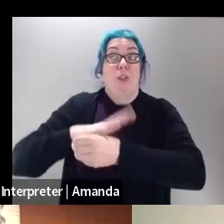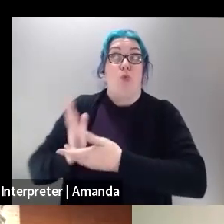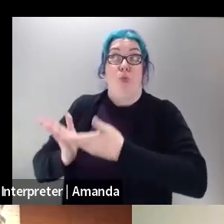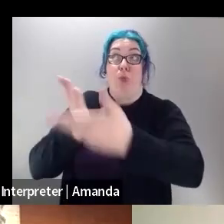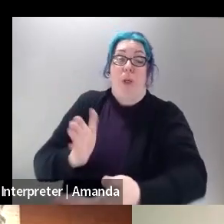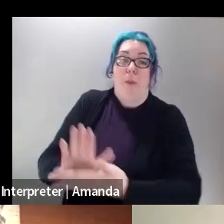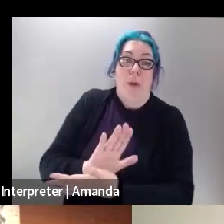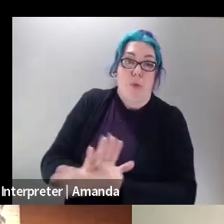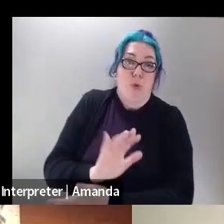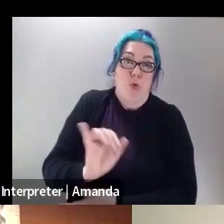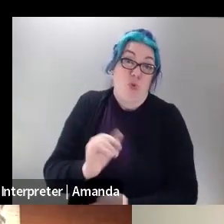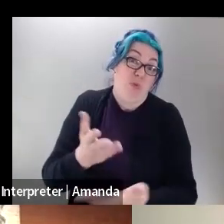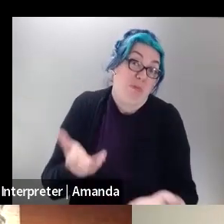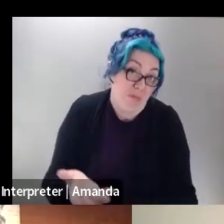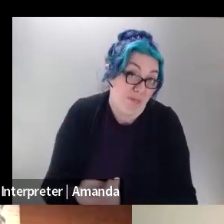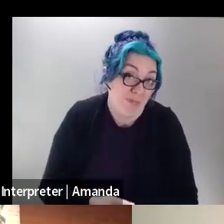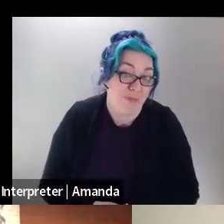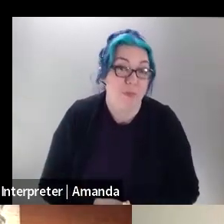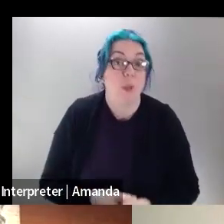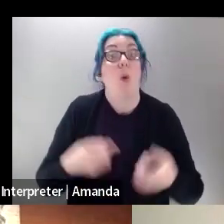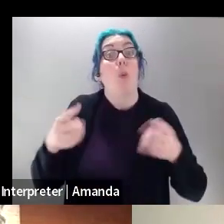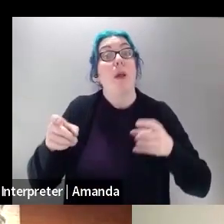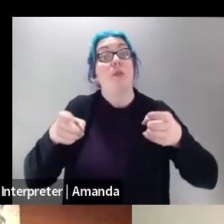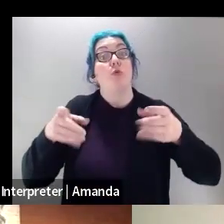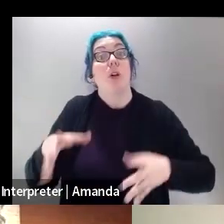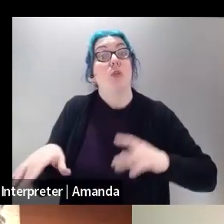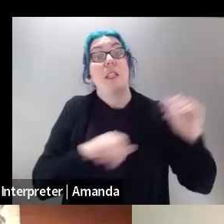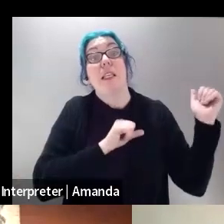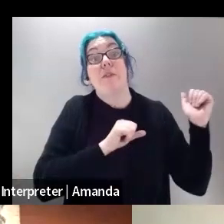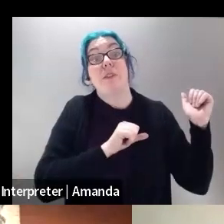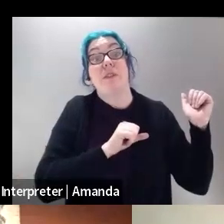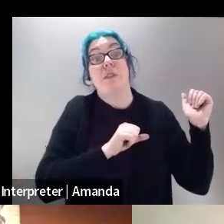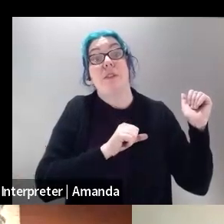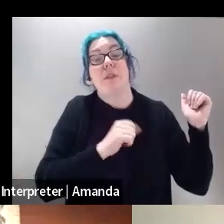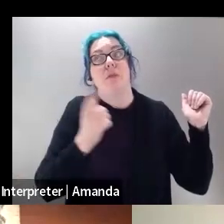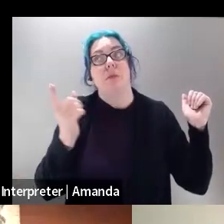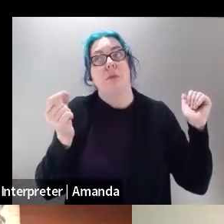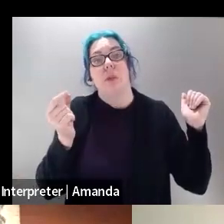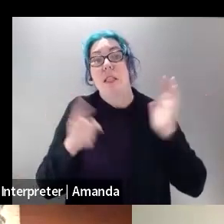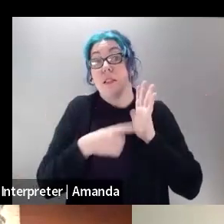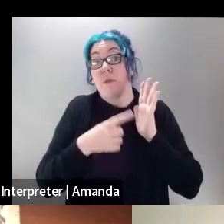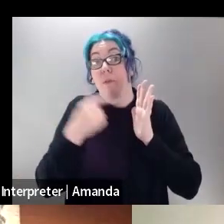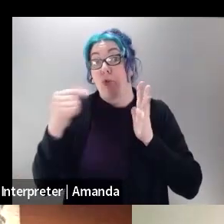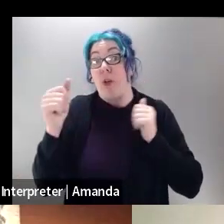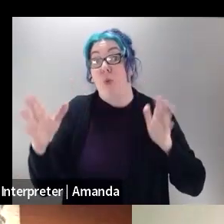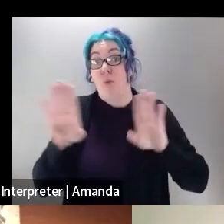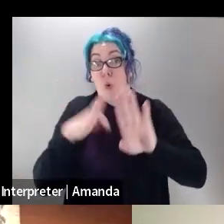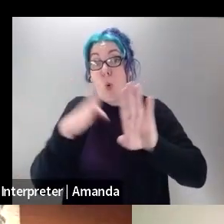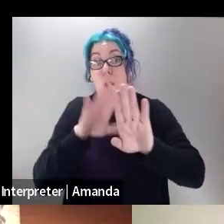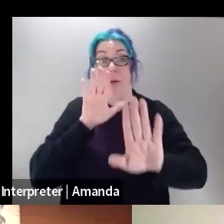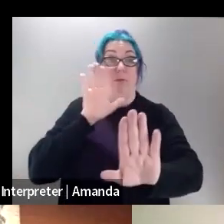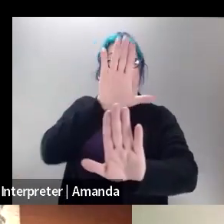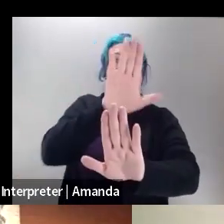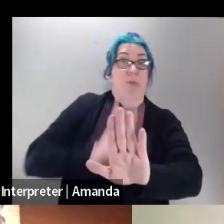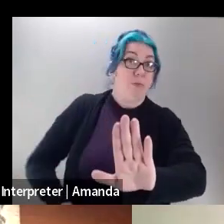little bit, or like where does it live when the director leaves? I've seen like the green room door be a good place. I've seen backstage. So I think